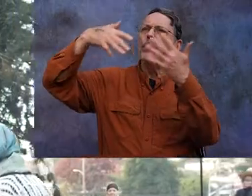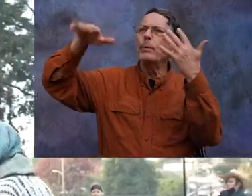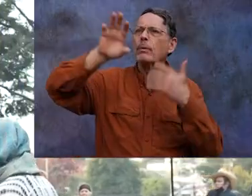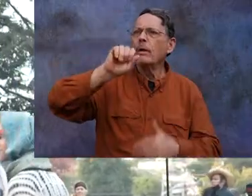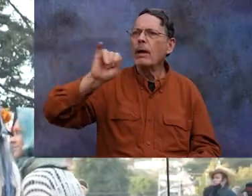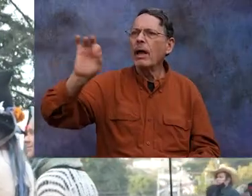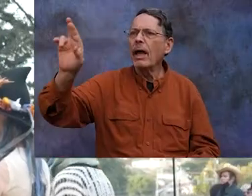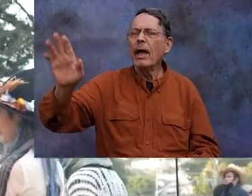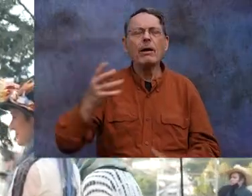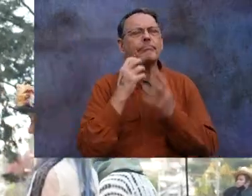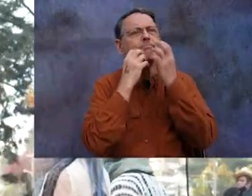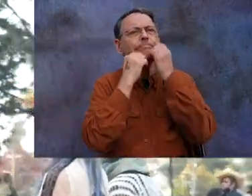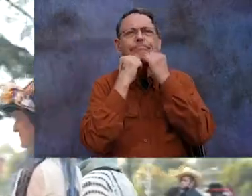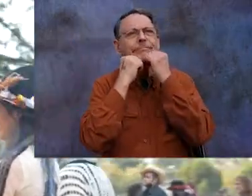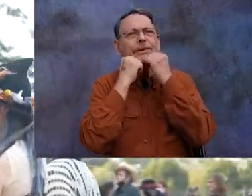Dear air,